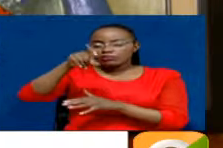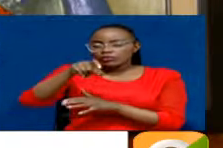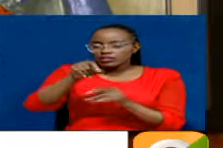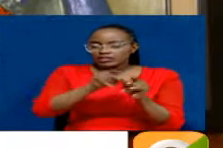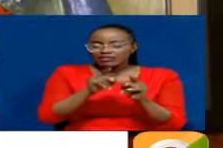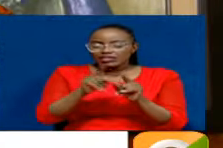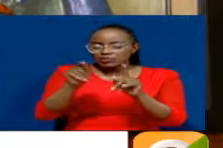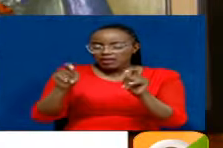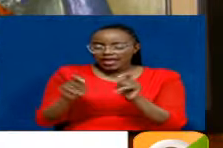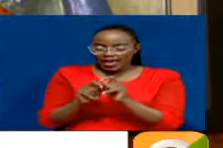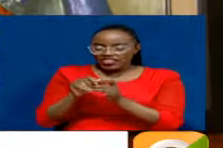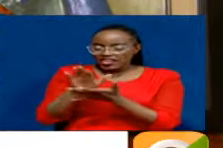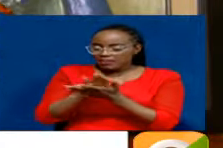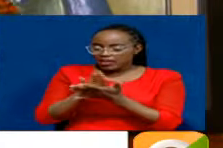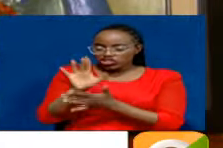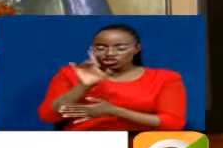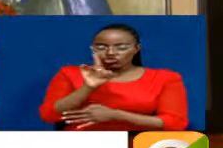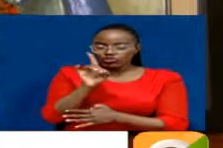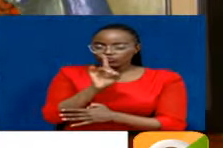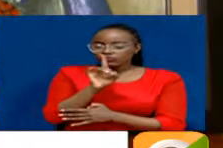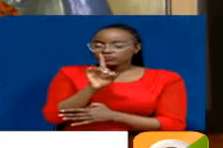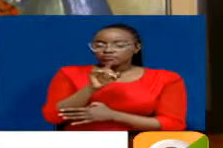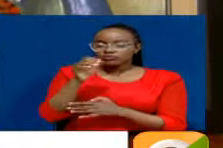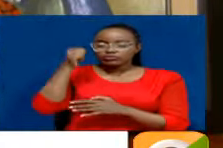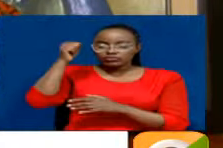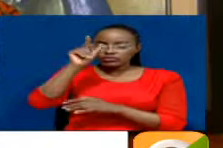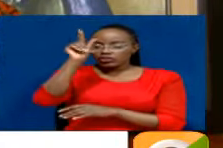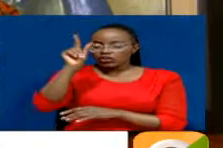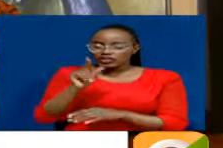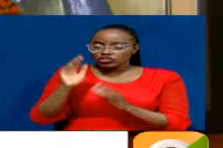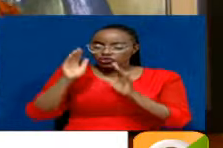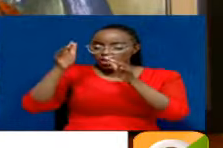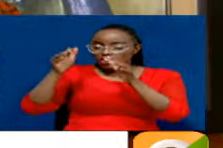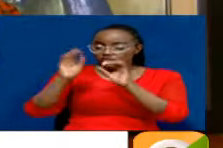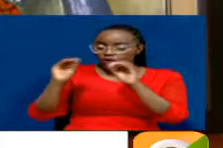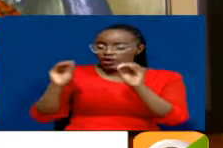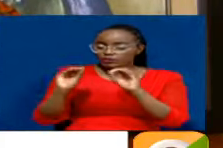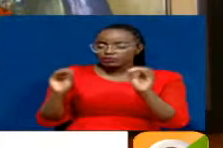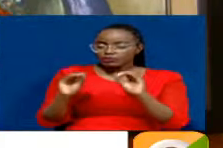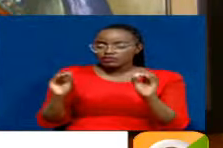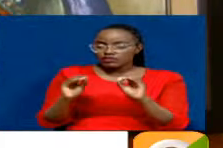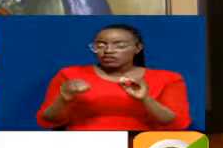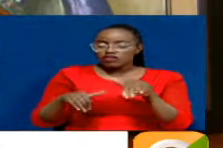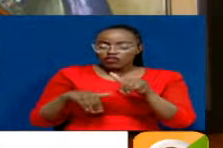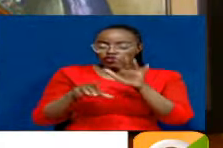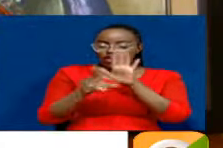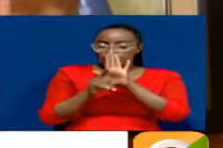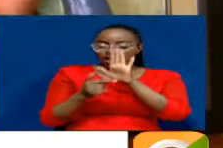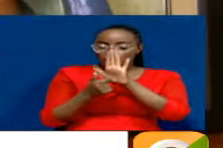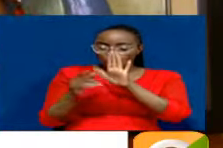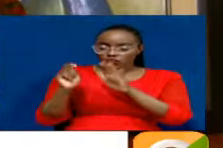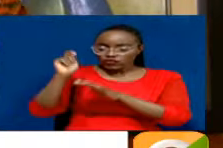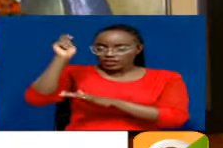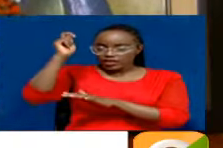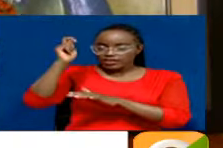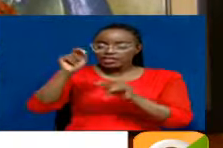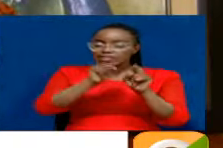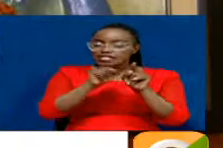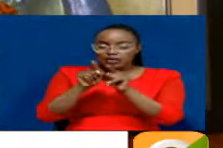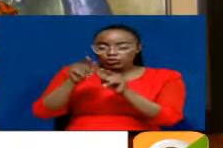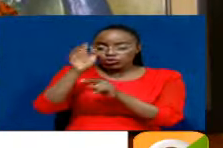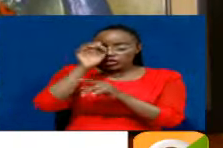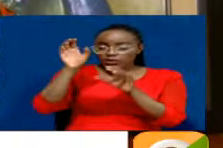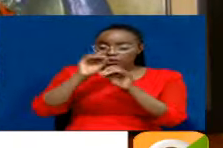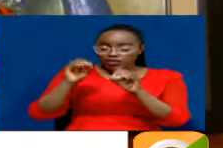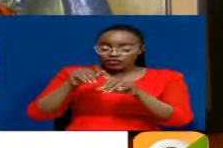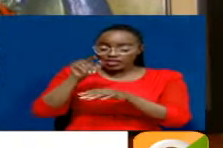ethnic based, and no party should be region based. That is per law of Kenya.